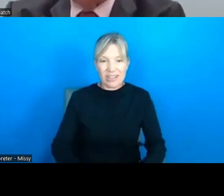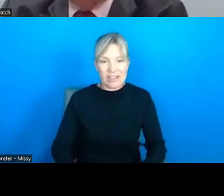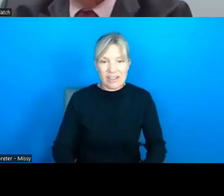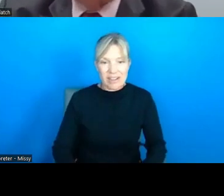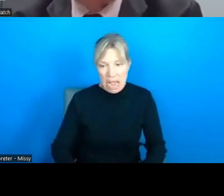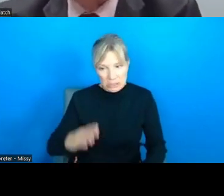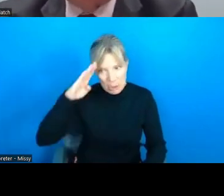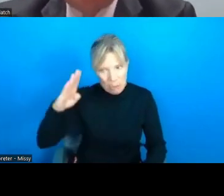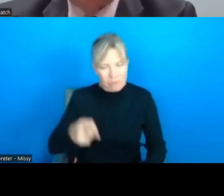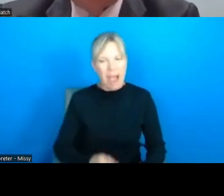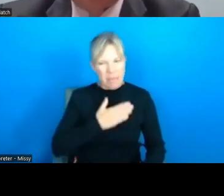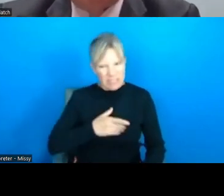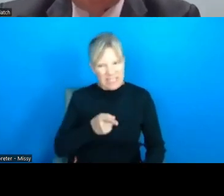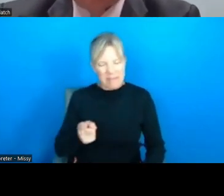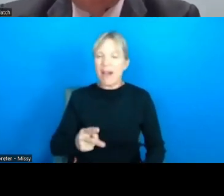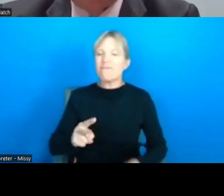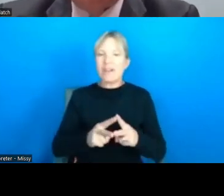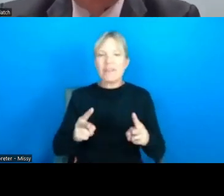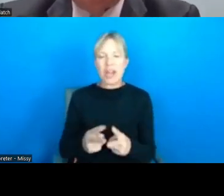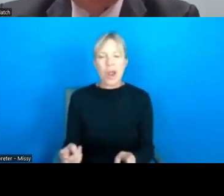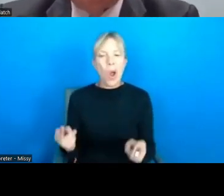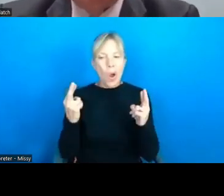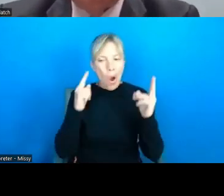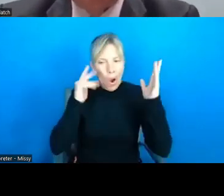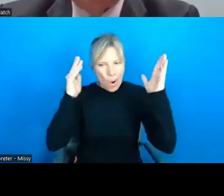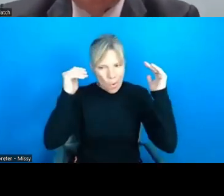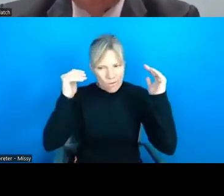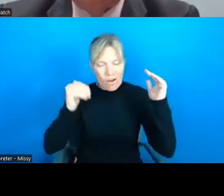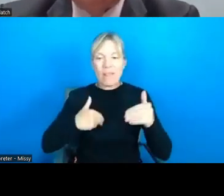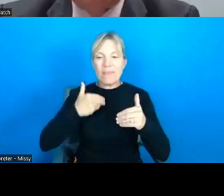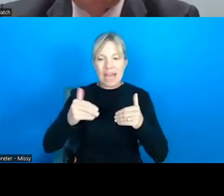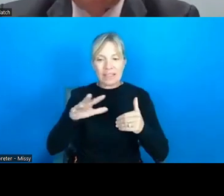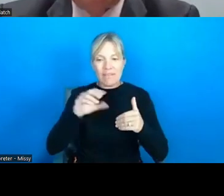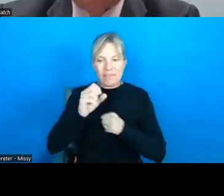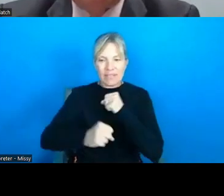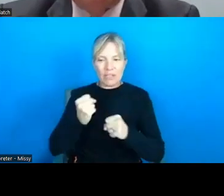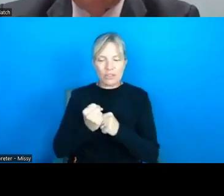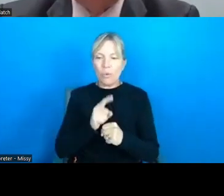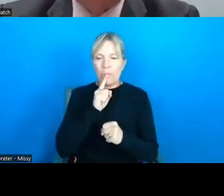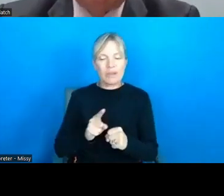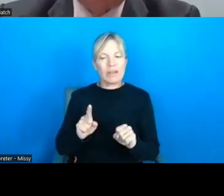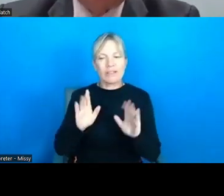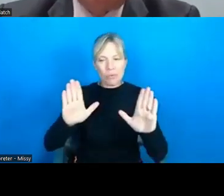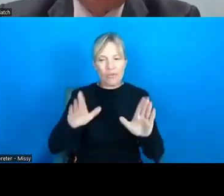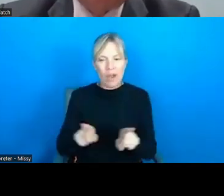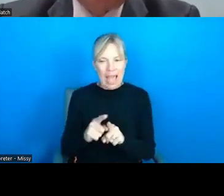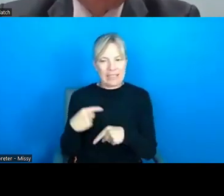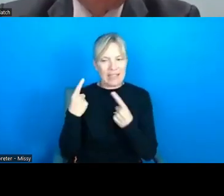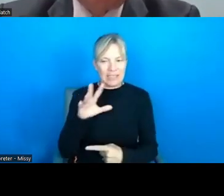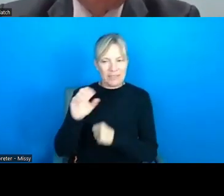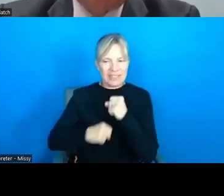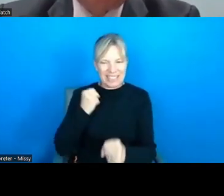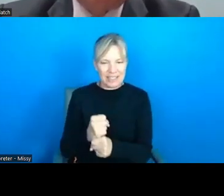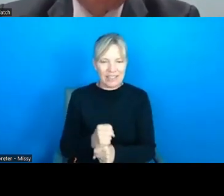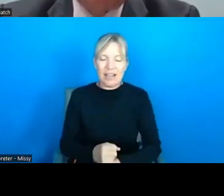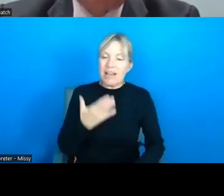appreciate them. And I'm very, very hopeful that the next 50 years will be as fruitful as the last. Thank you,